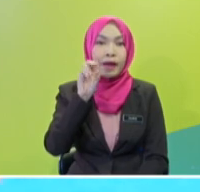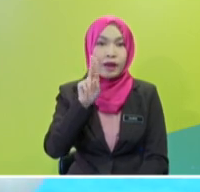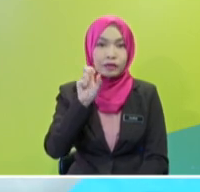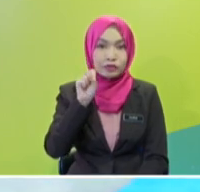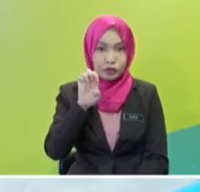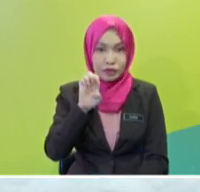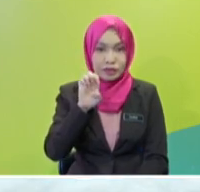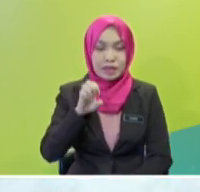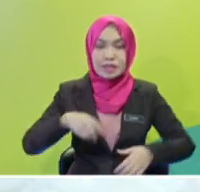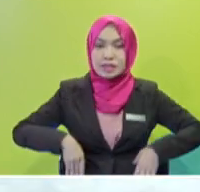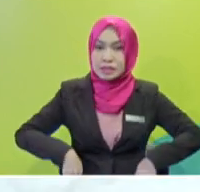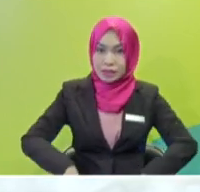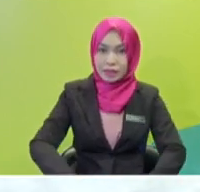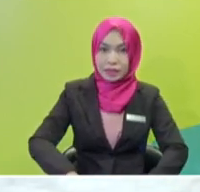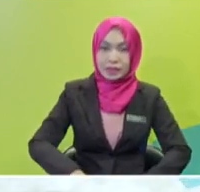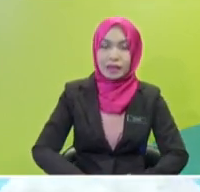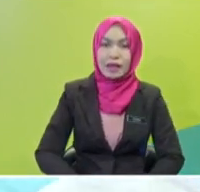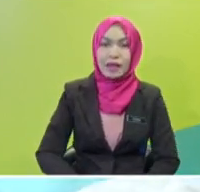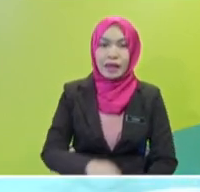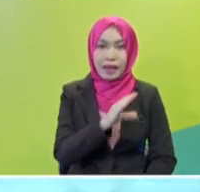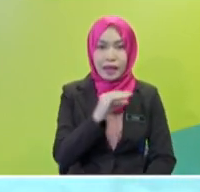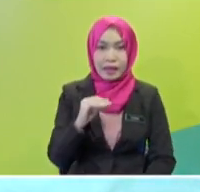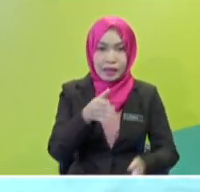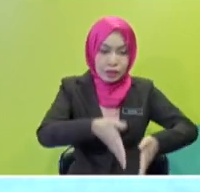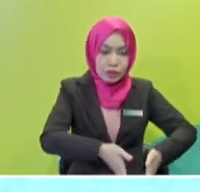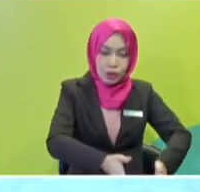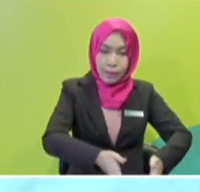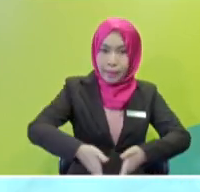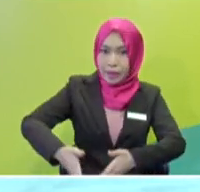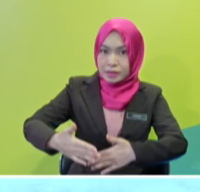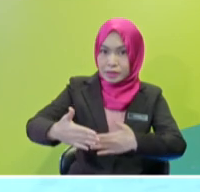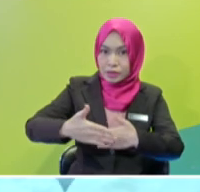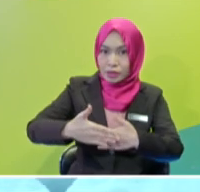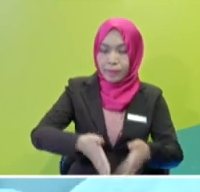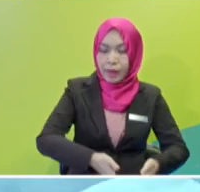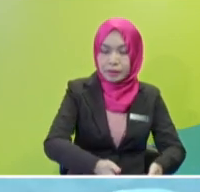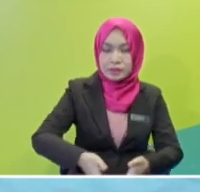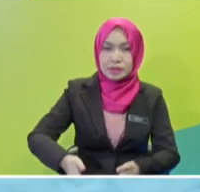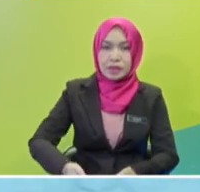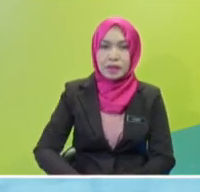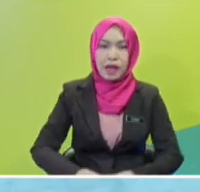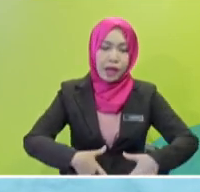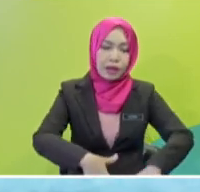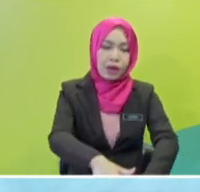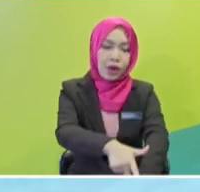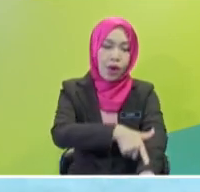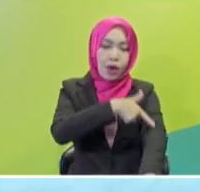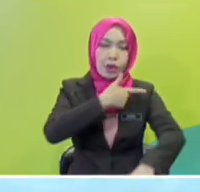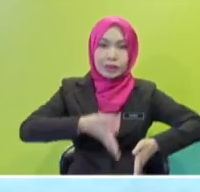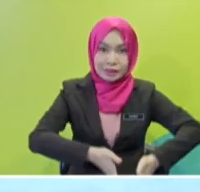skirt, short pants, long pants, dress, socks,